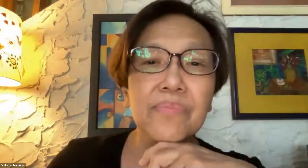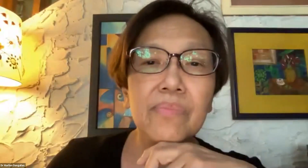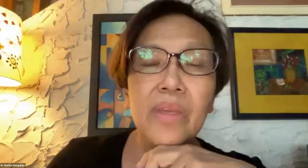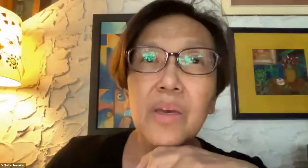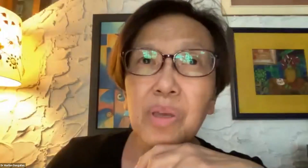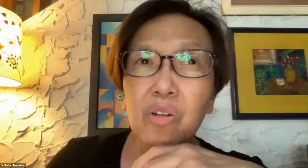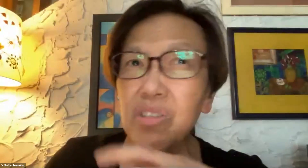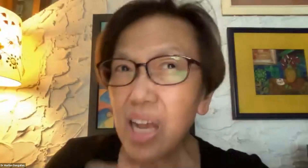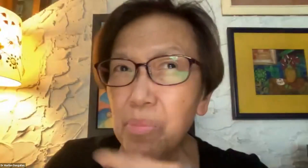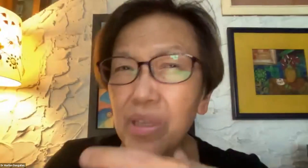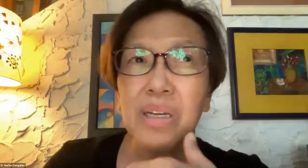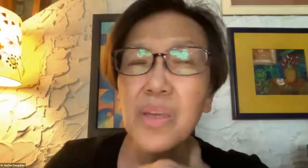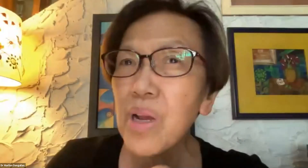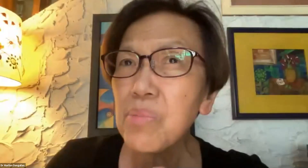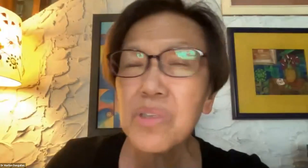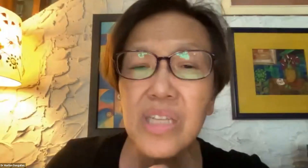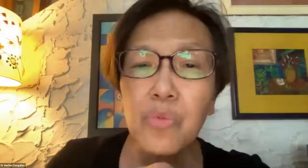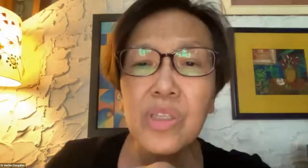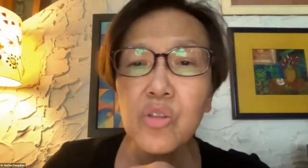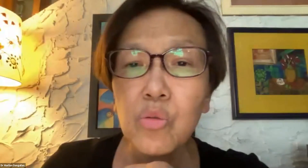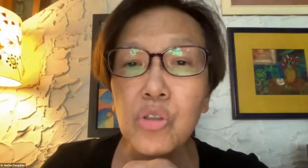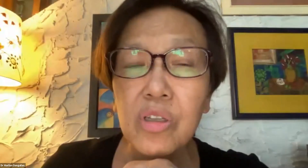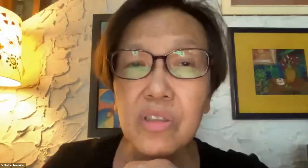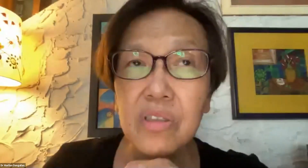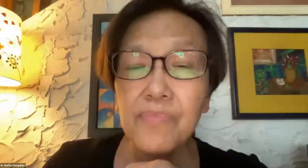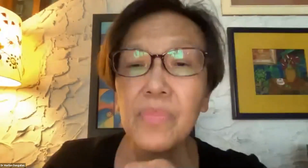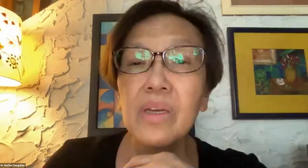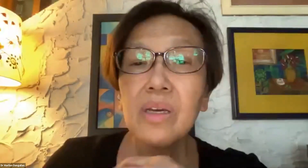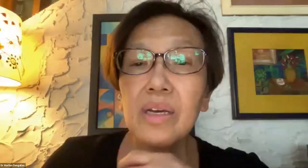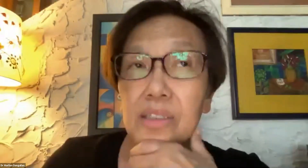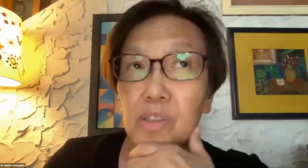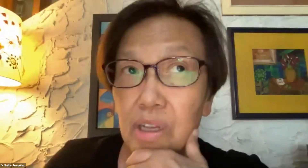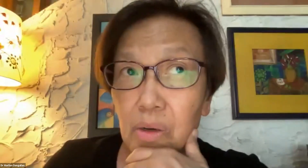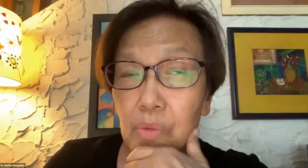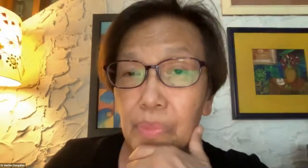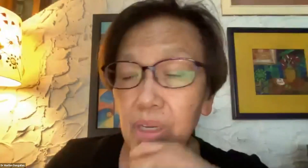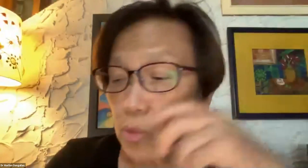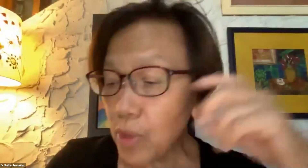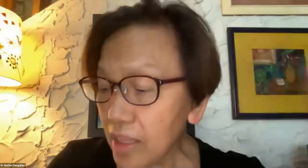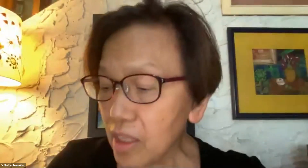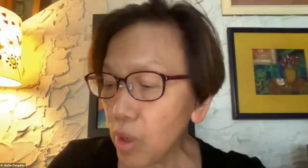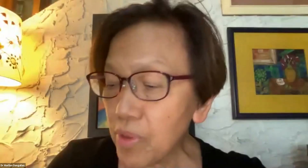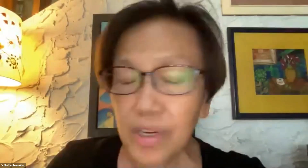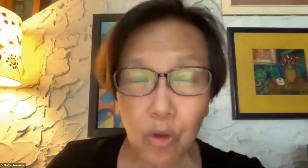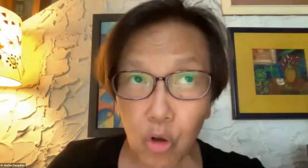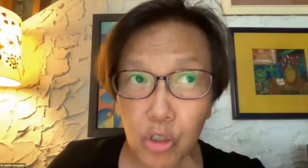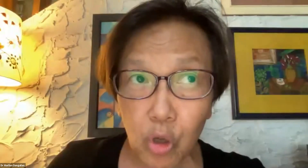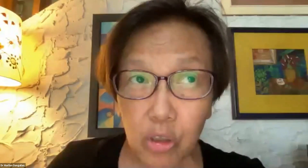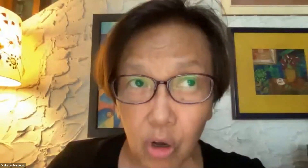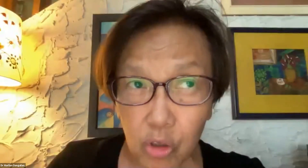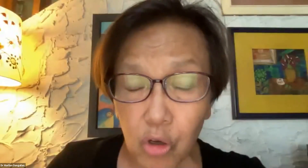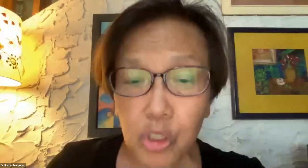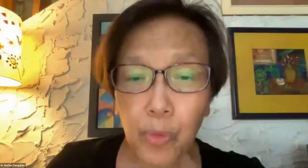pandemic. Pero sa amin naman, the problem is not without solutions. So now, we had that webinar in